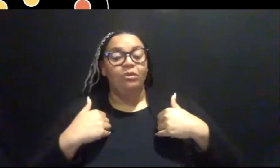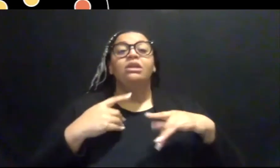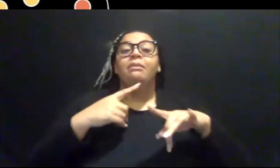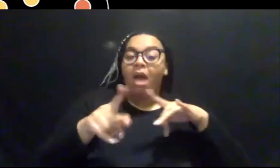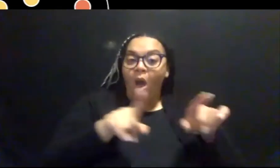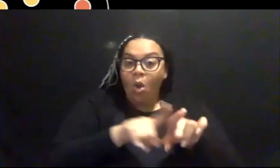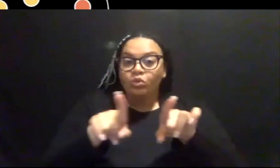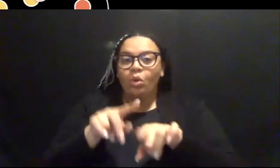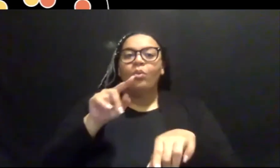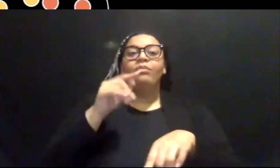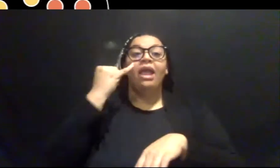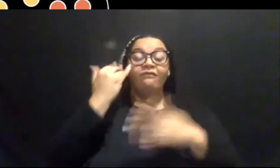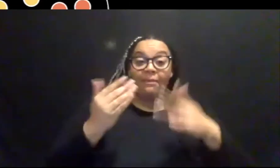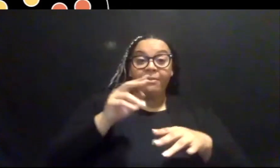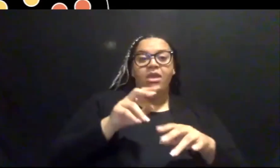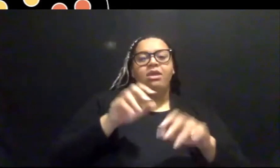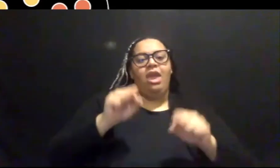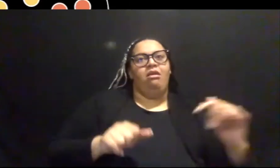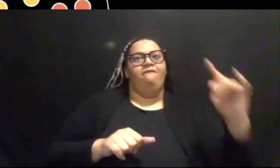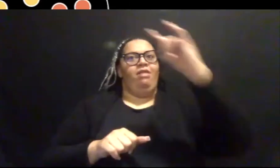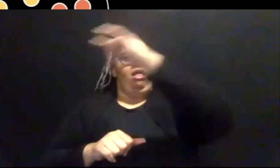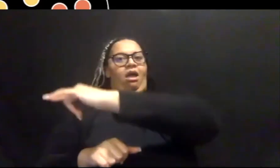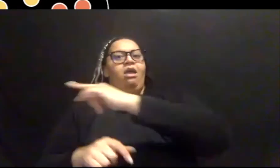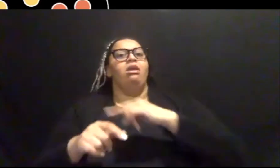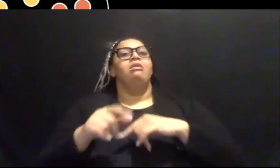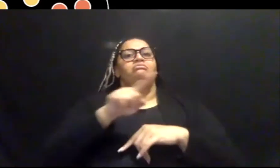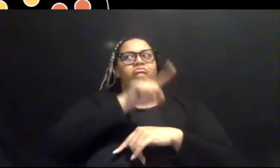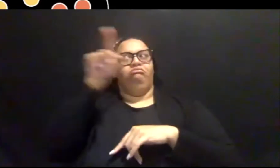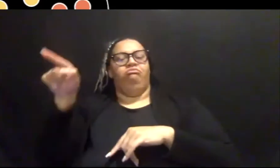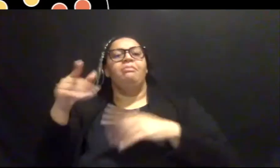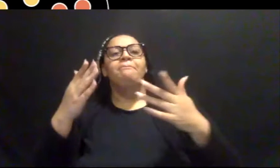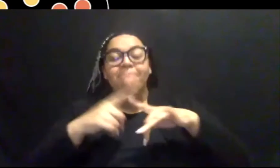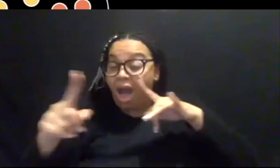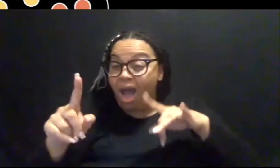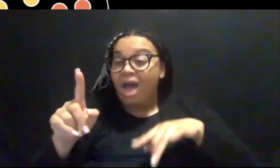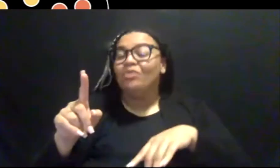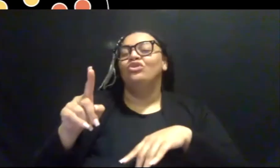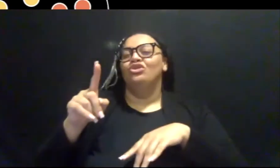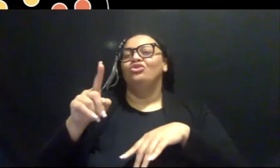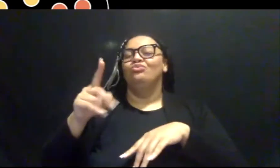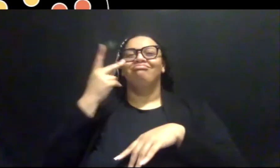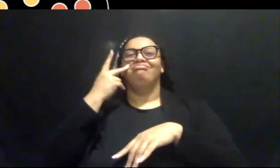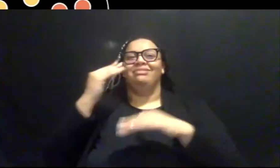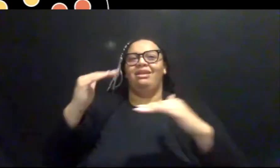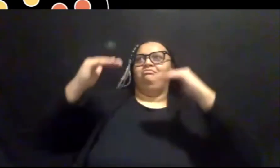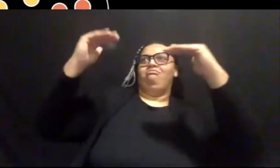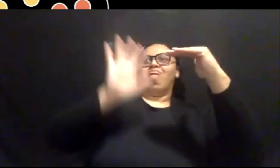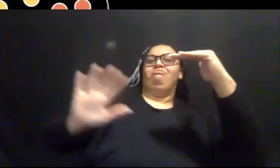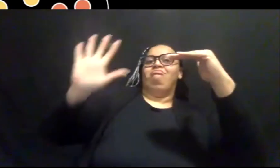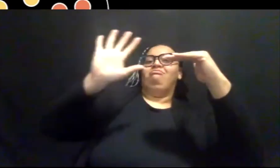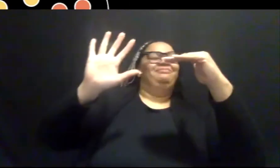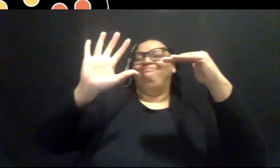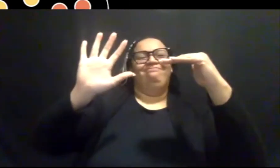low altitude and maybe mid altitude, but once you get to high altitude sites, it's just not possible to cross. And so then you have